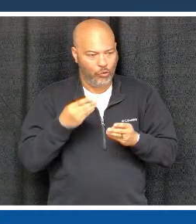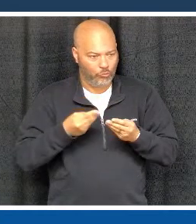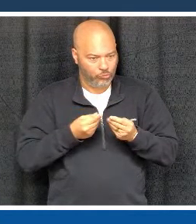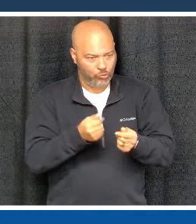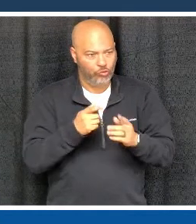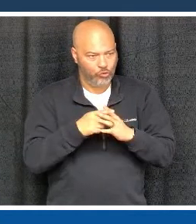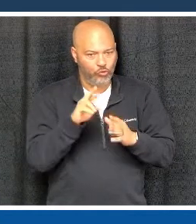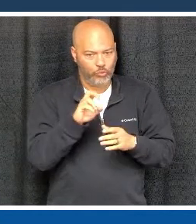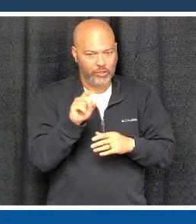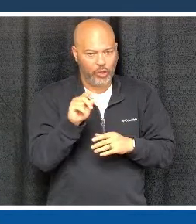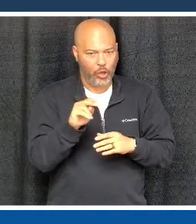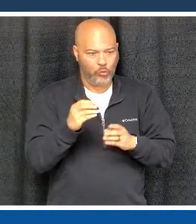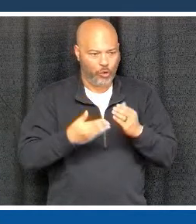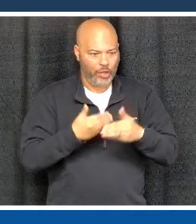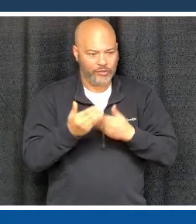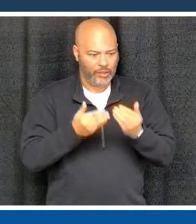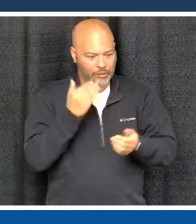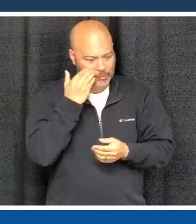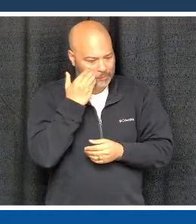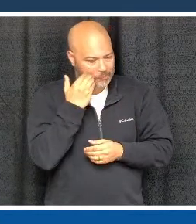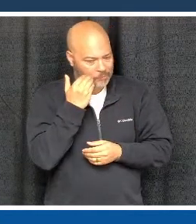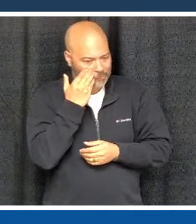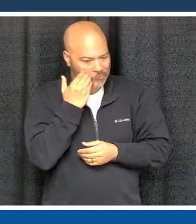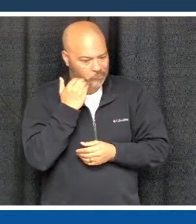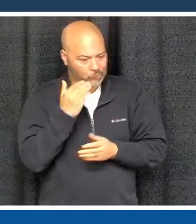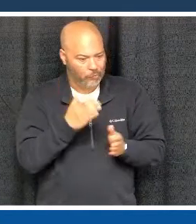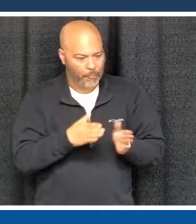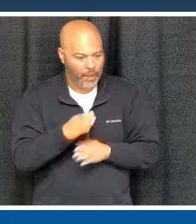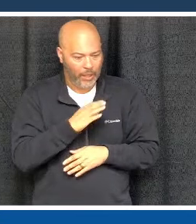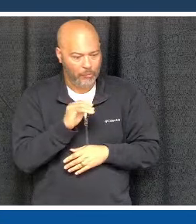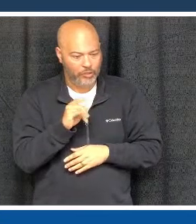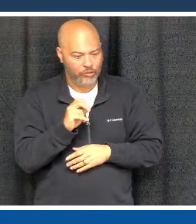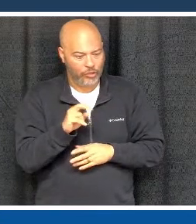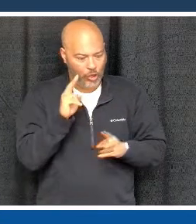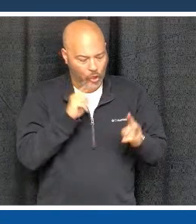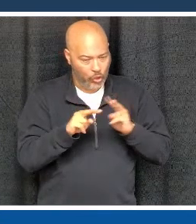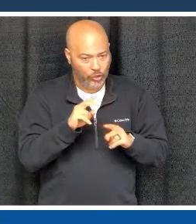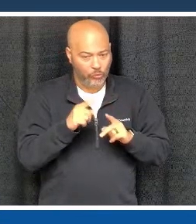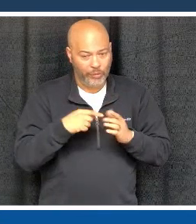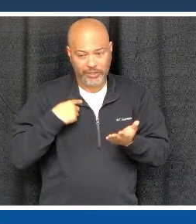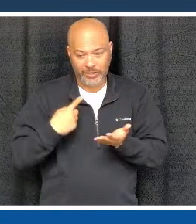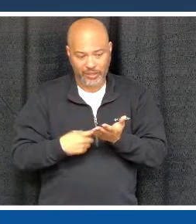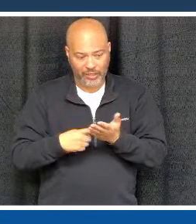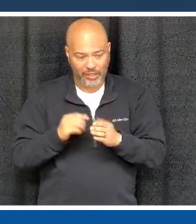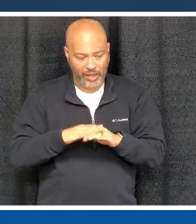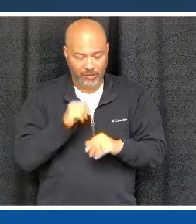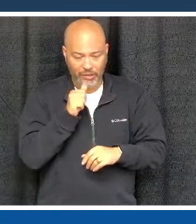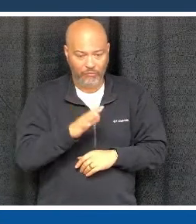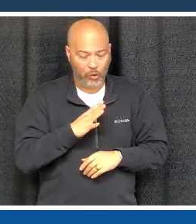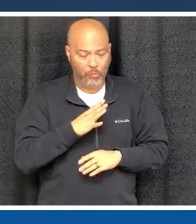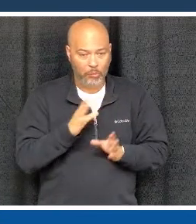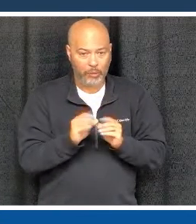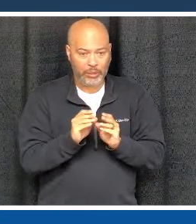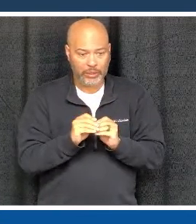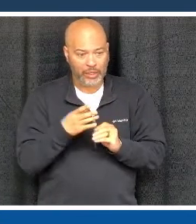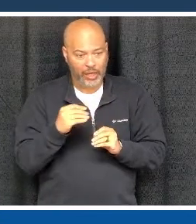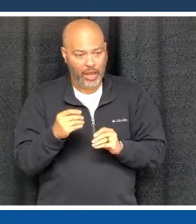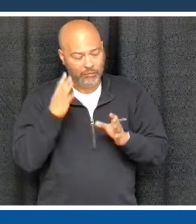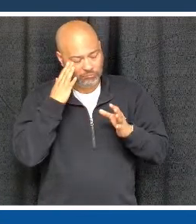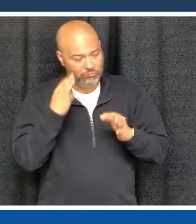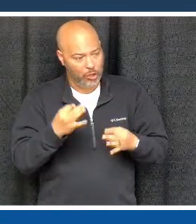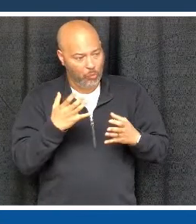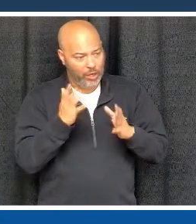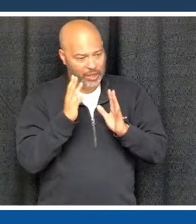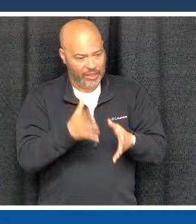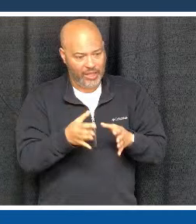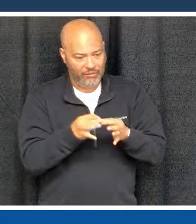rezoning process. The Planning Commission looked at this, we discussed it at our informal meeting, and the decision was to leave the